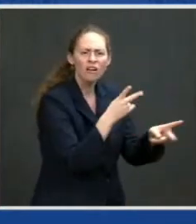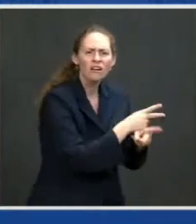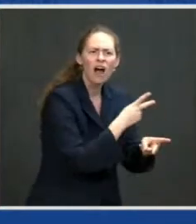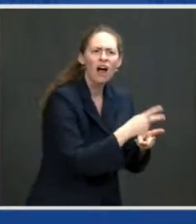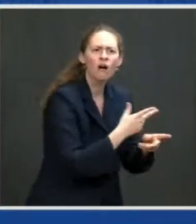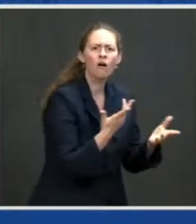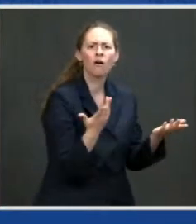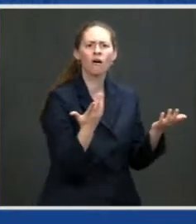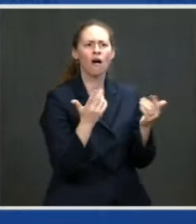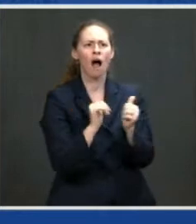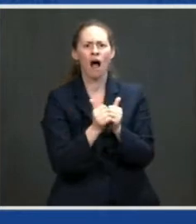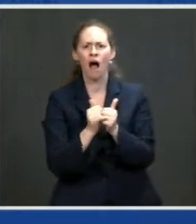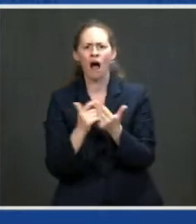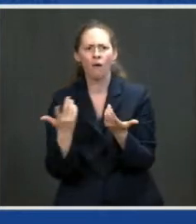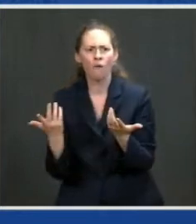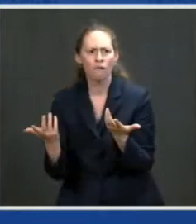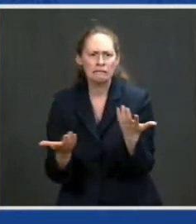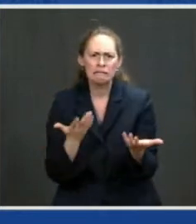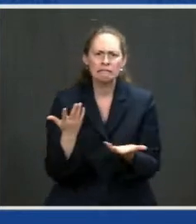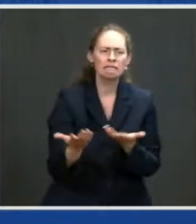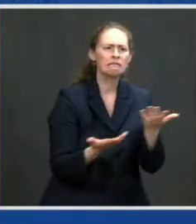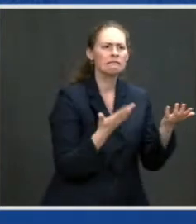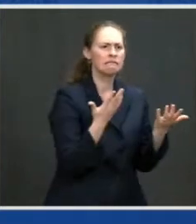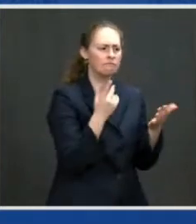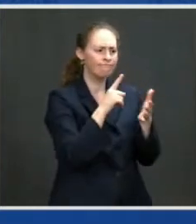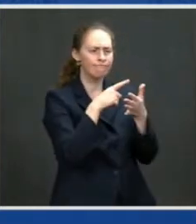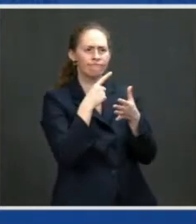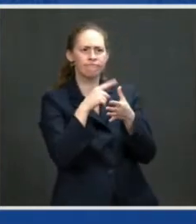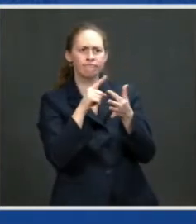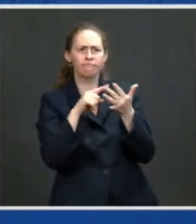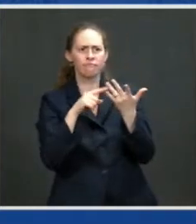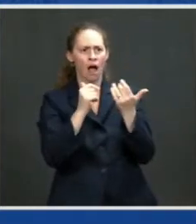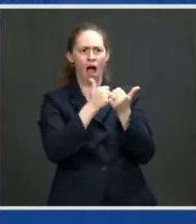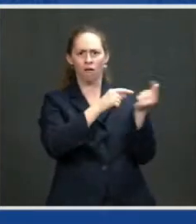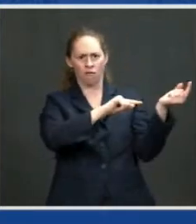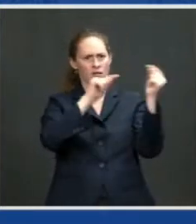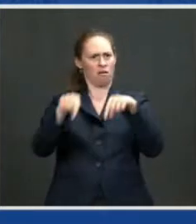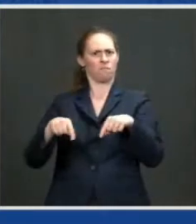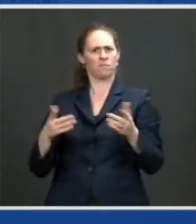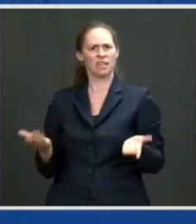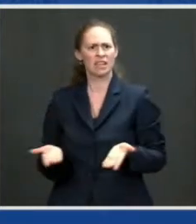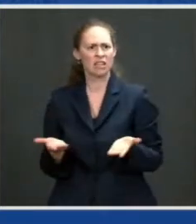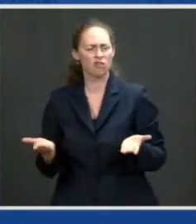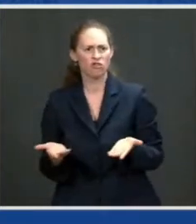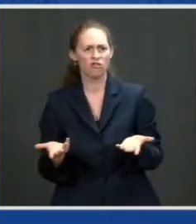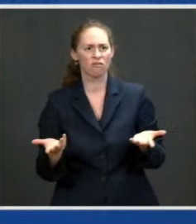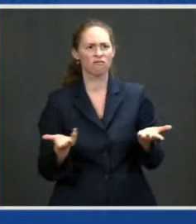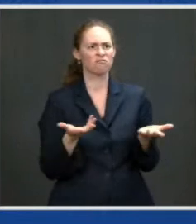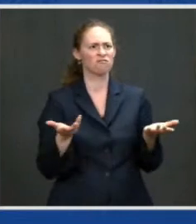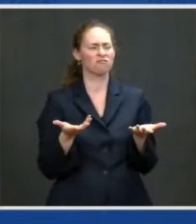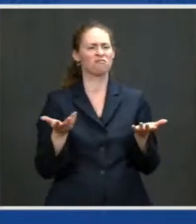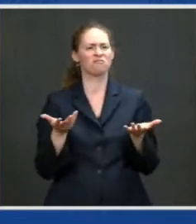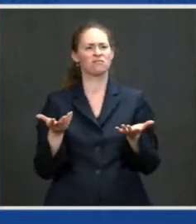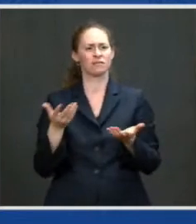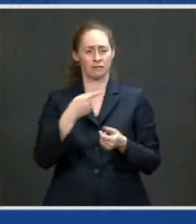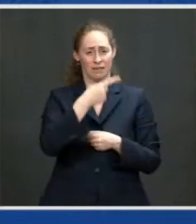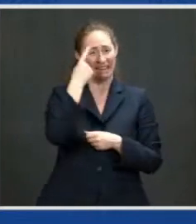the ability to attend Tri-C, they think that's a bridge too far.